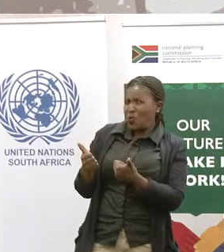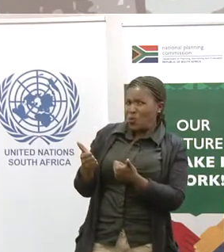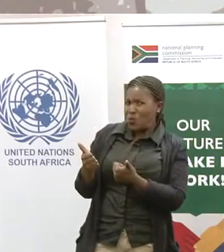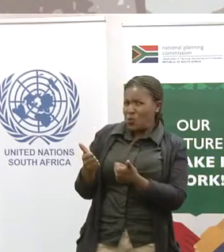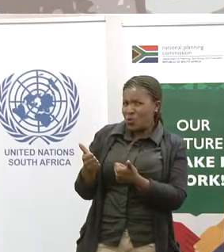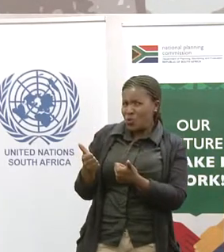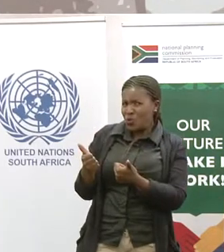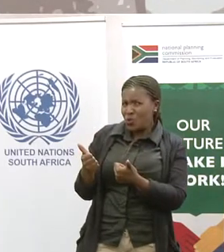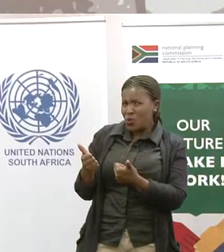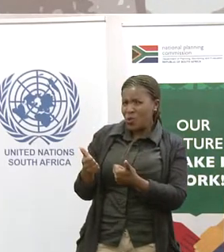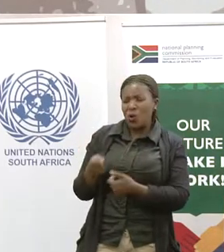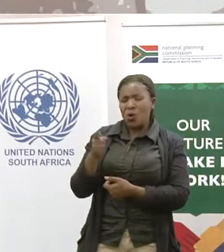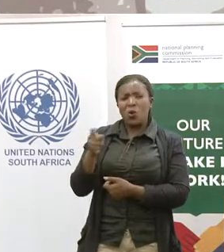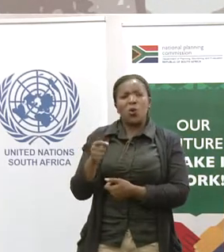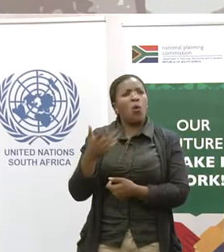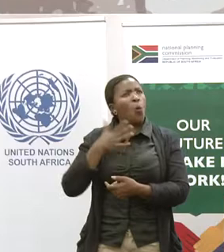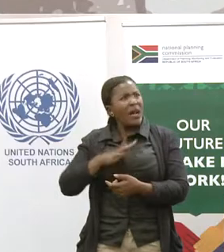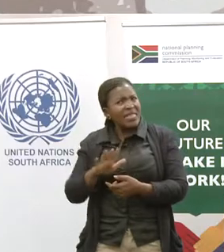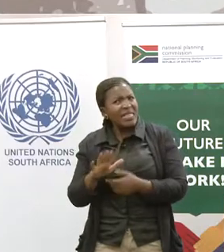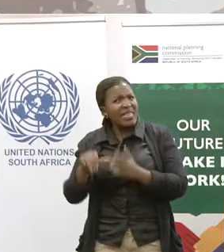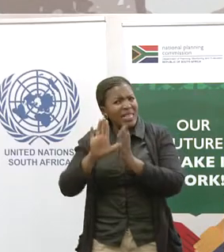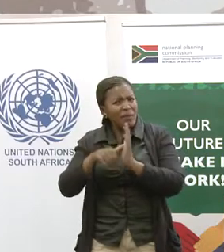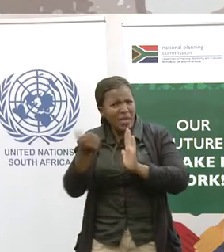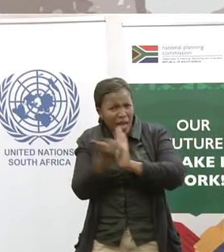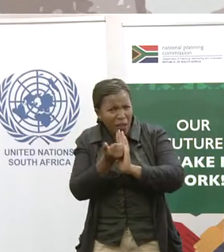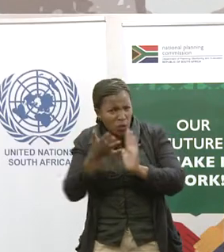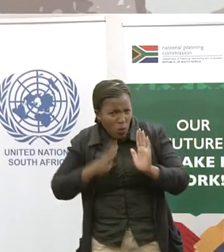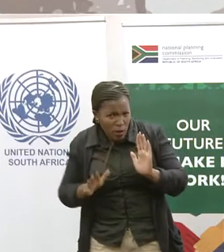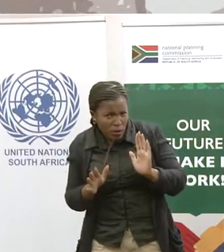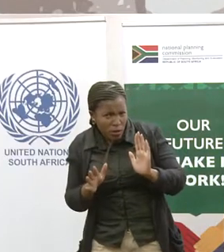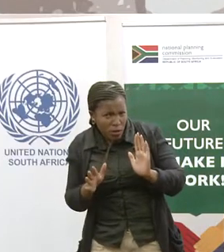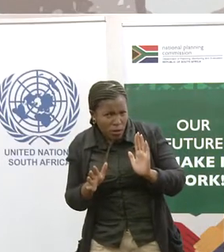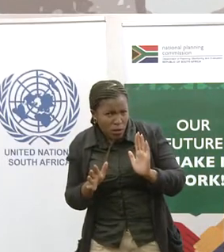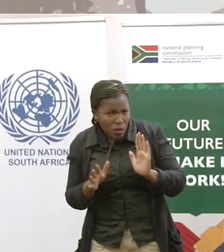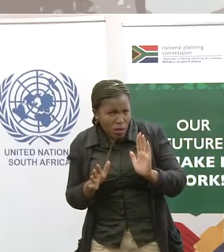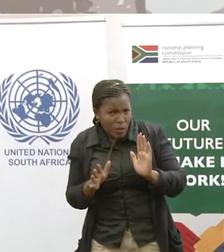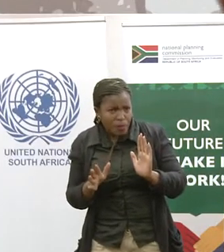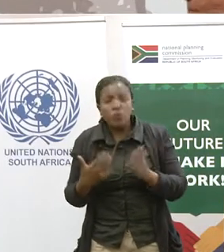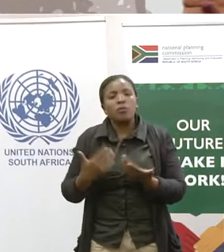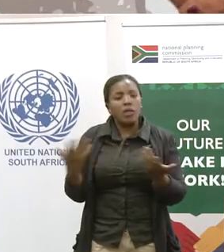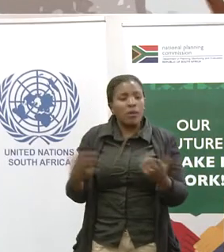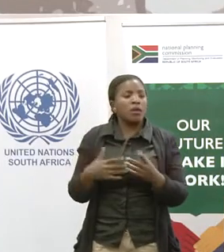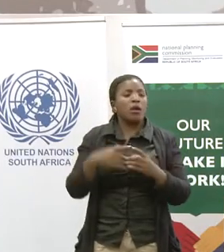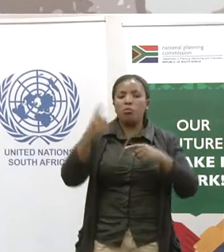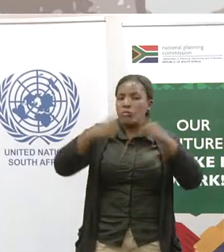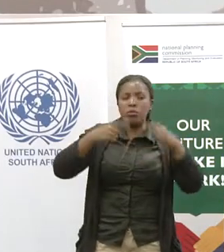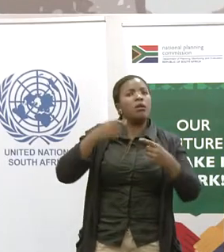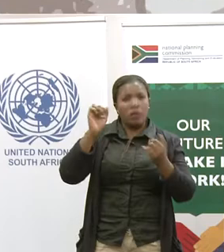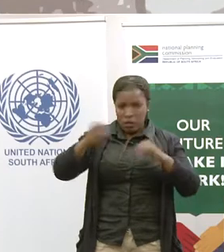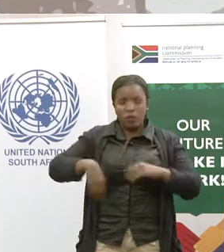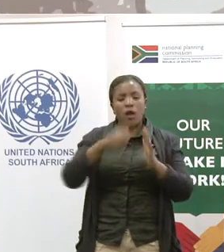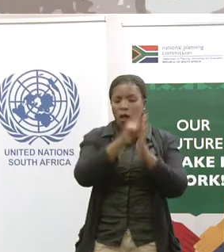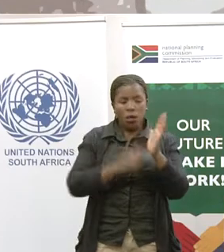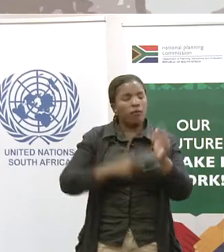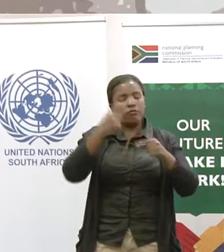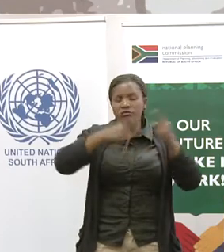you still want a disability act, despite the fact that you will find disability in all the different